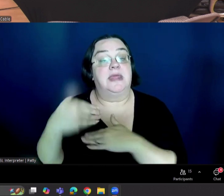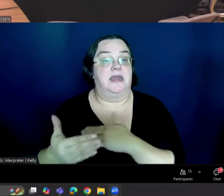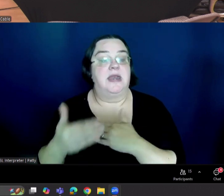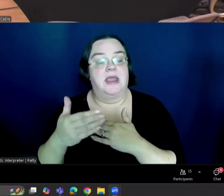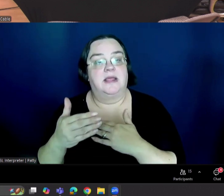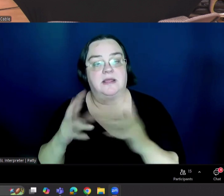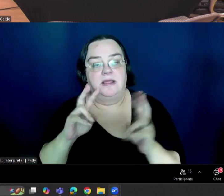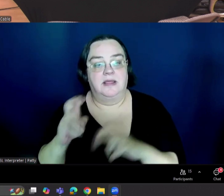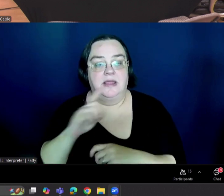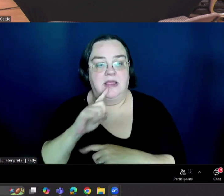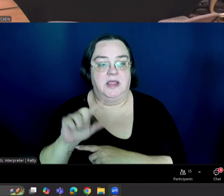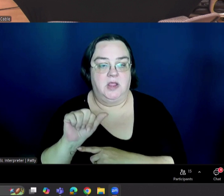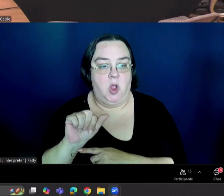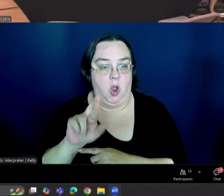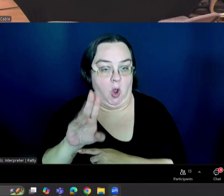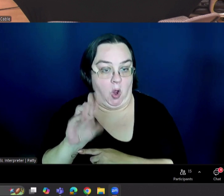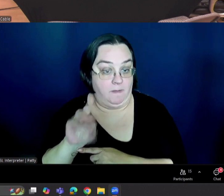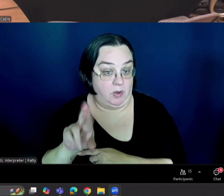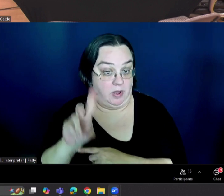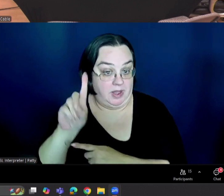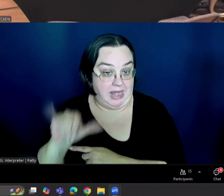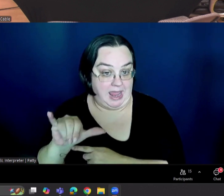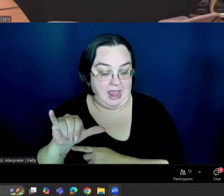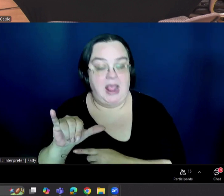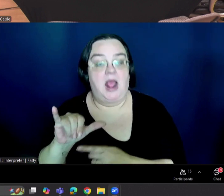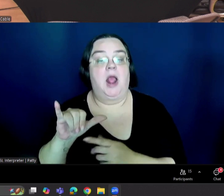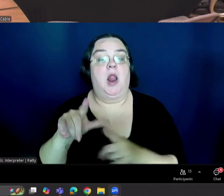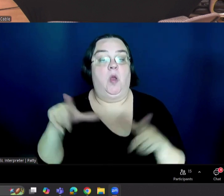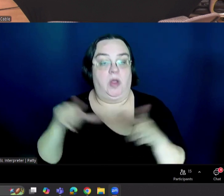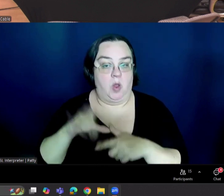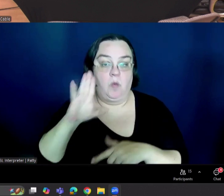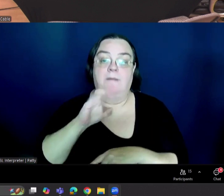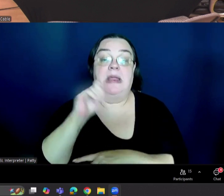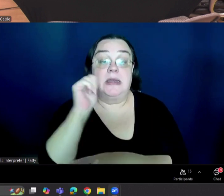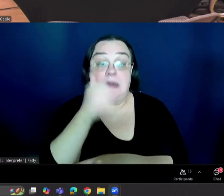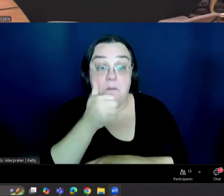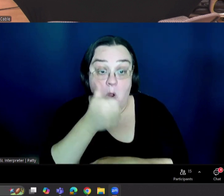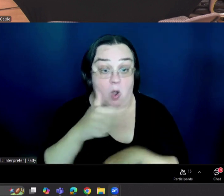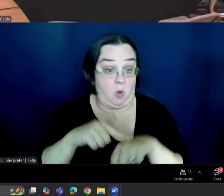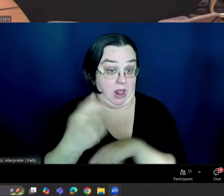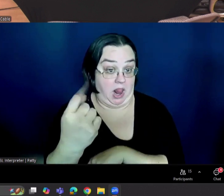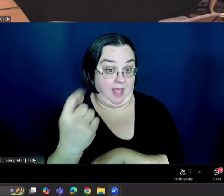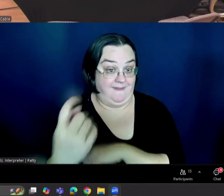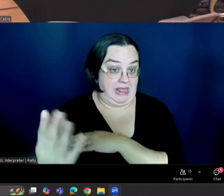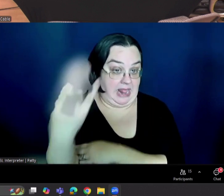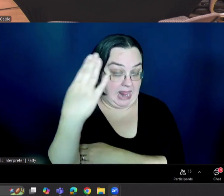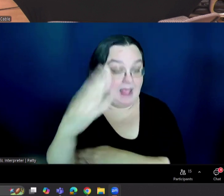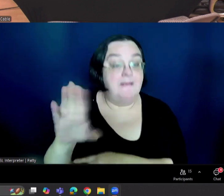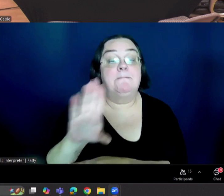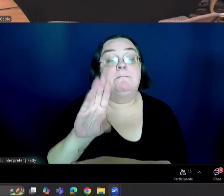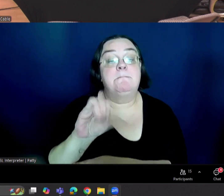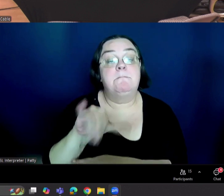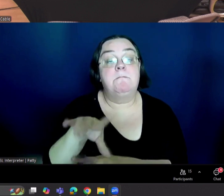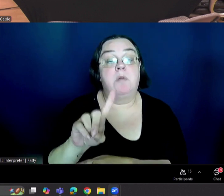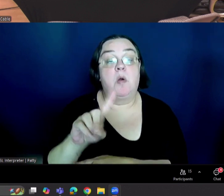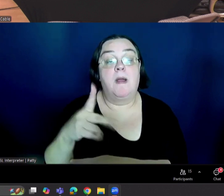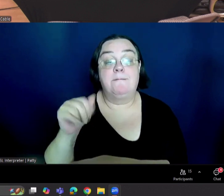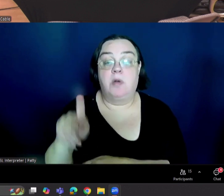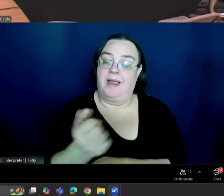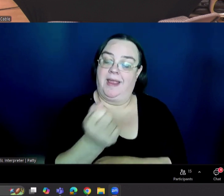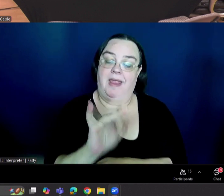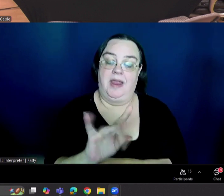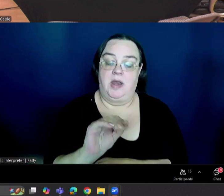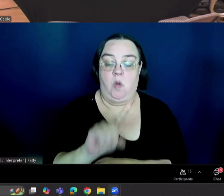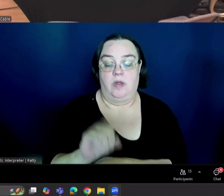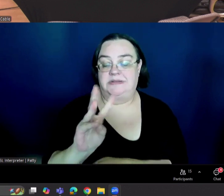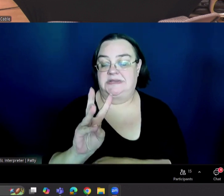Day location, which will be tomorrow at 11 a.m. Boyd Park, 1801 64th